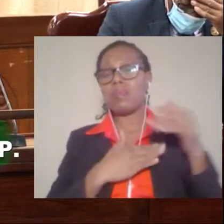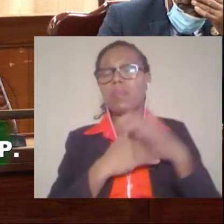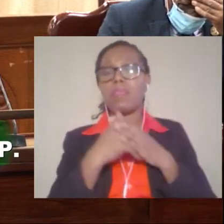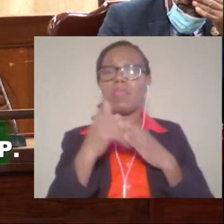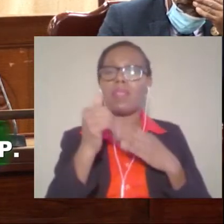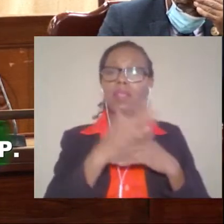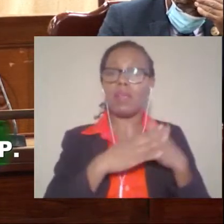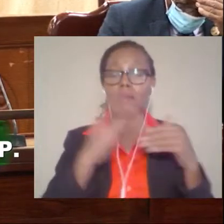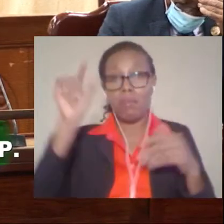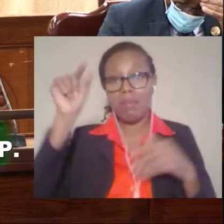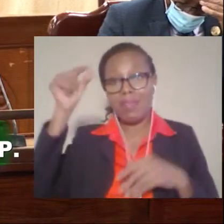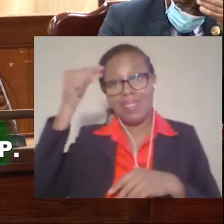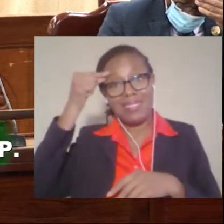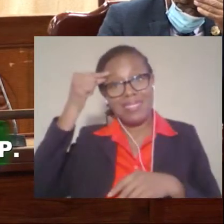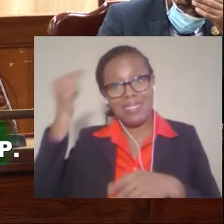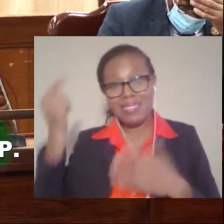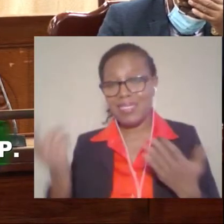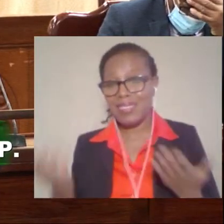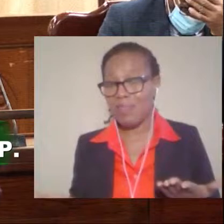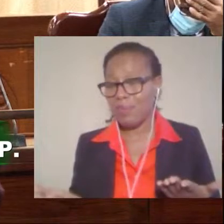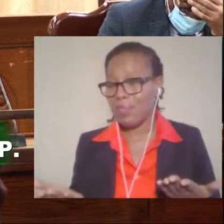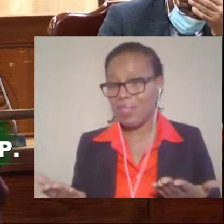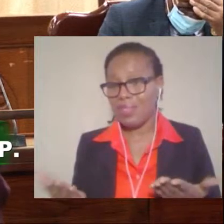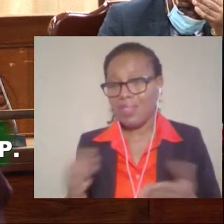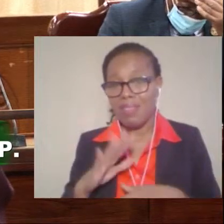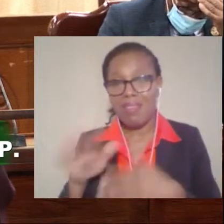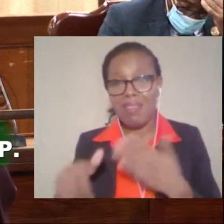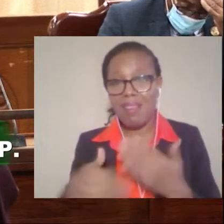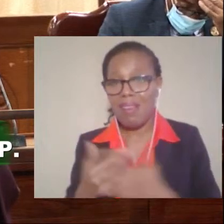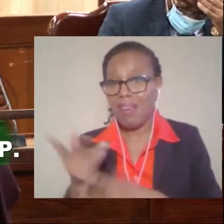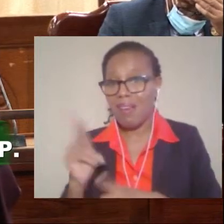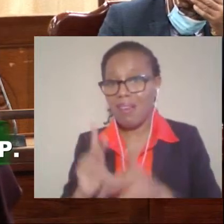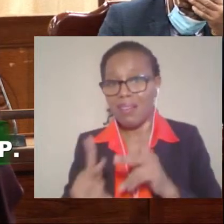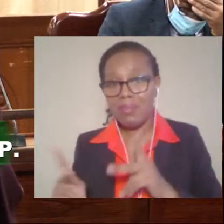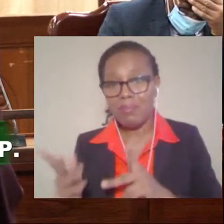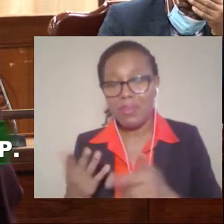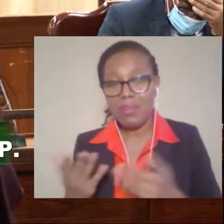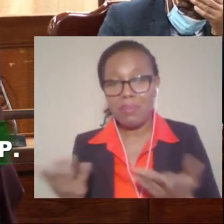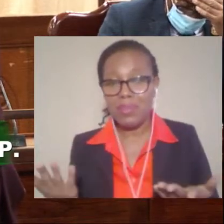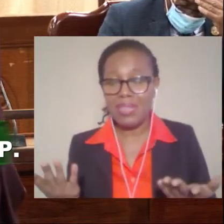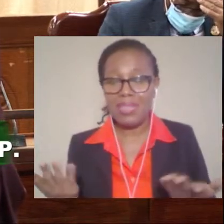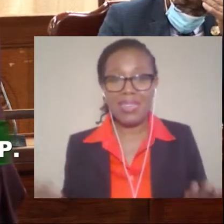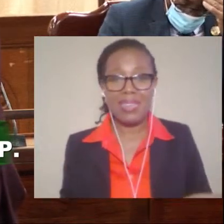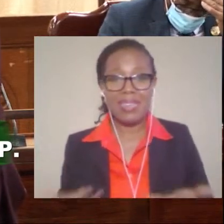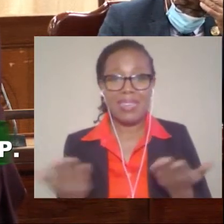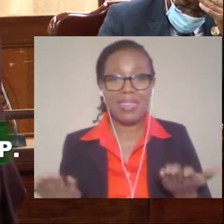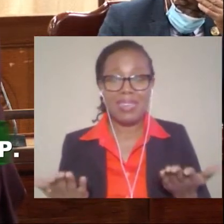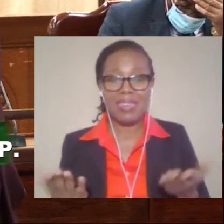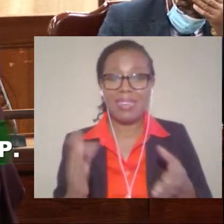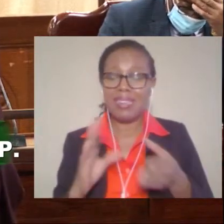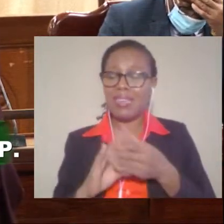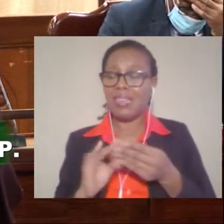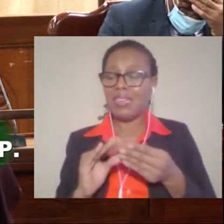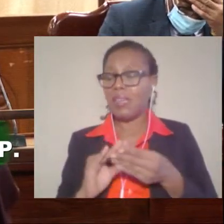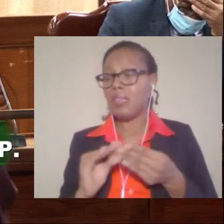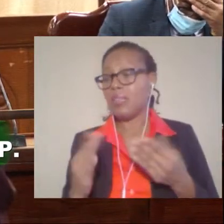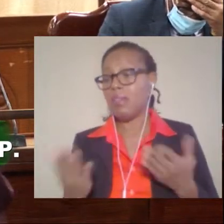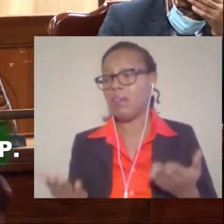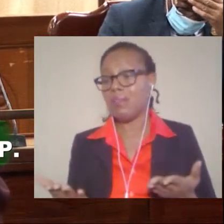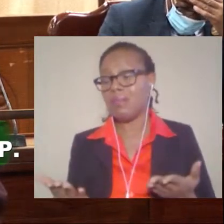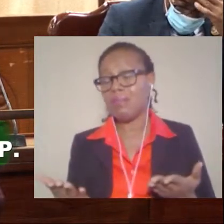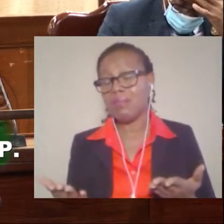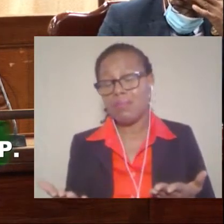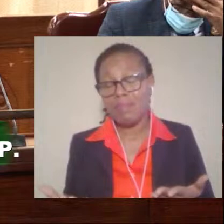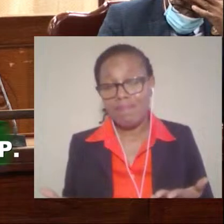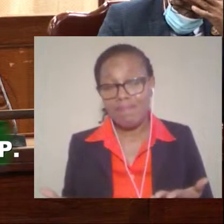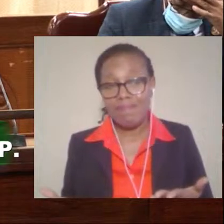numbers, by the people of Barbados cannot suffice itself by creating space